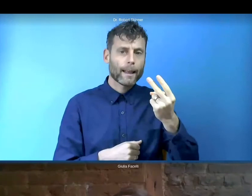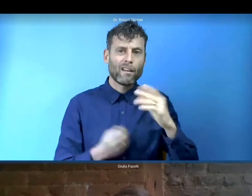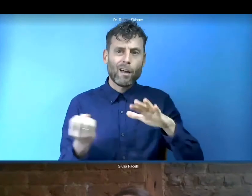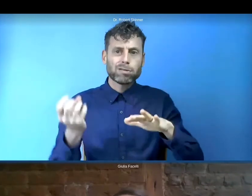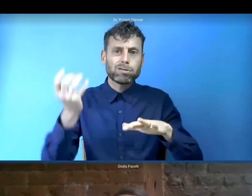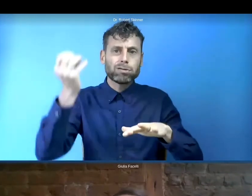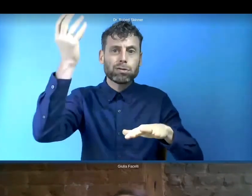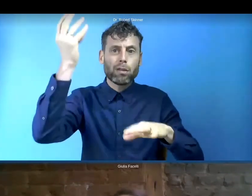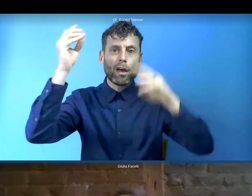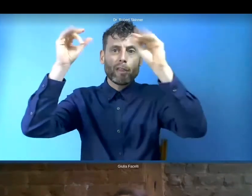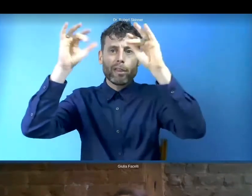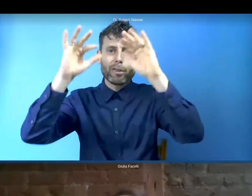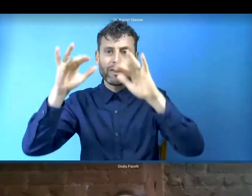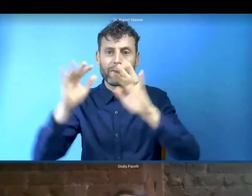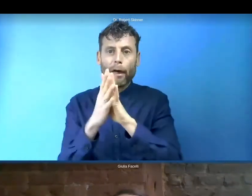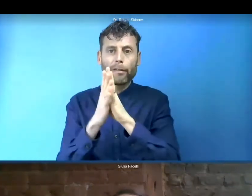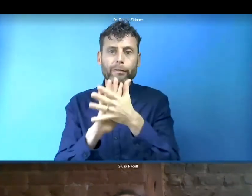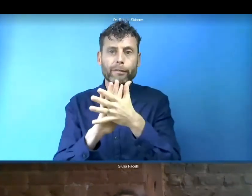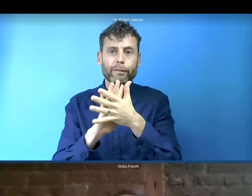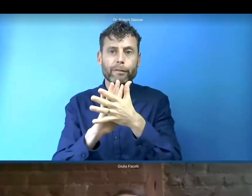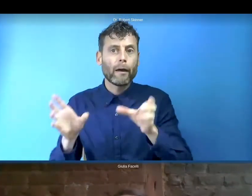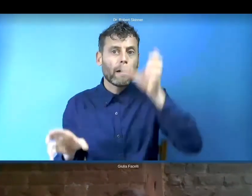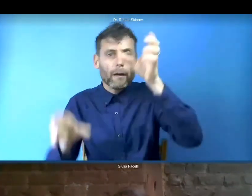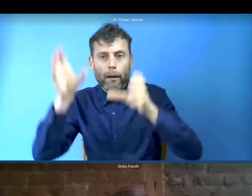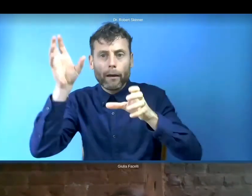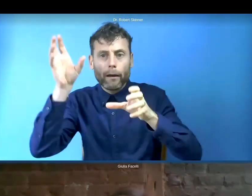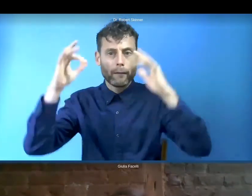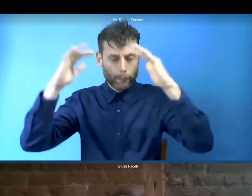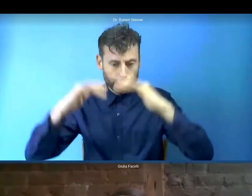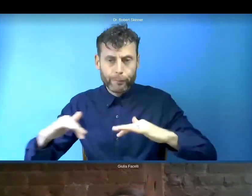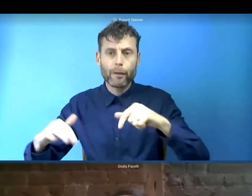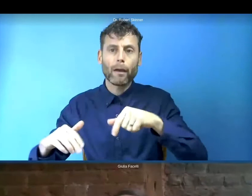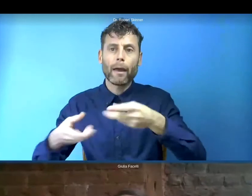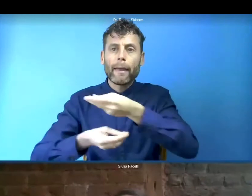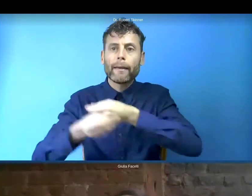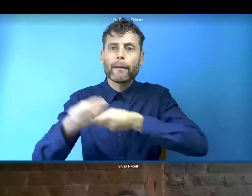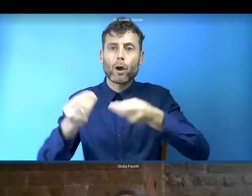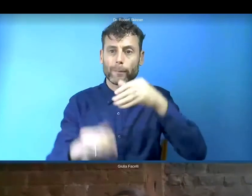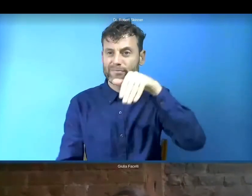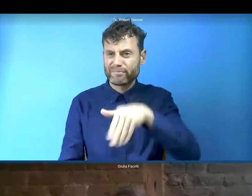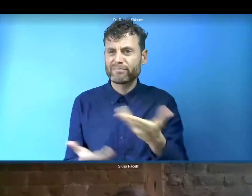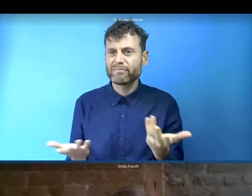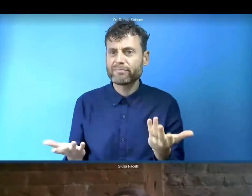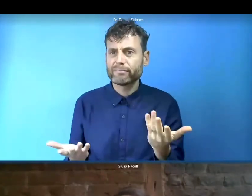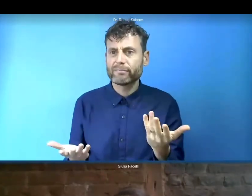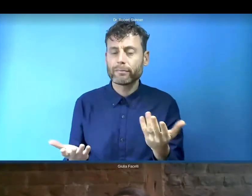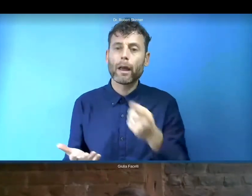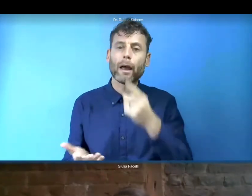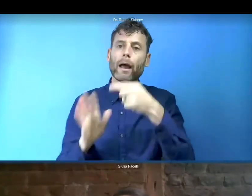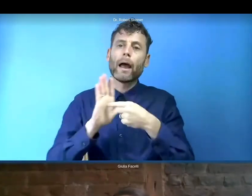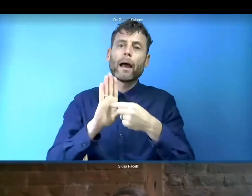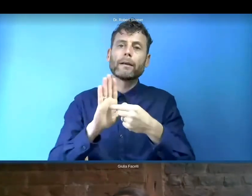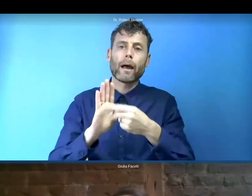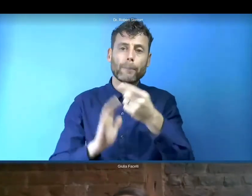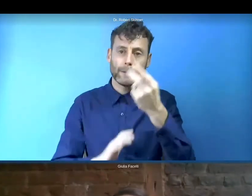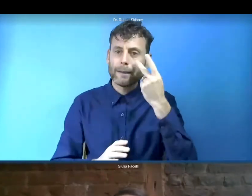test of what the economies could suffer in case of tragic events like the one we see